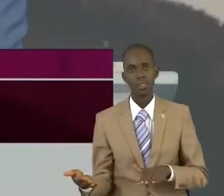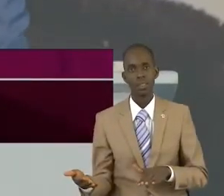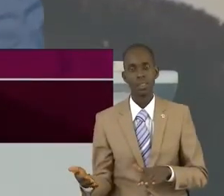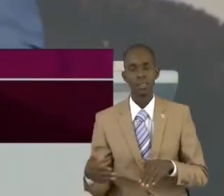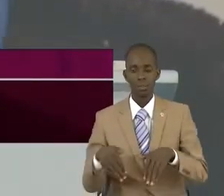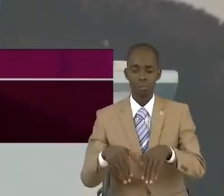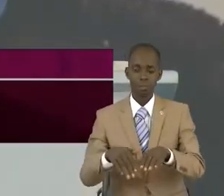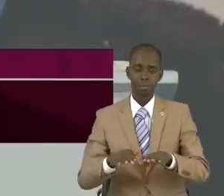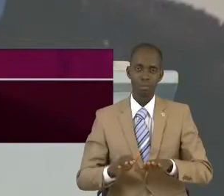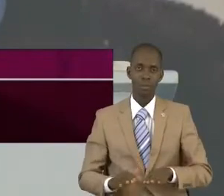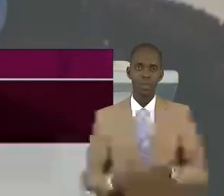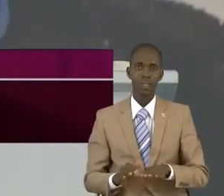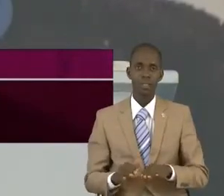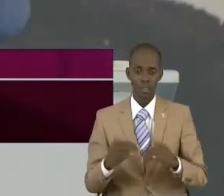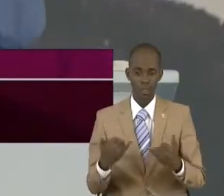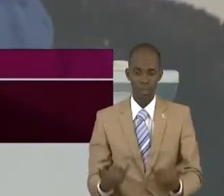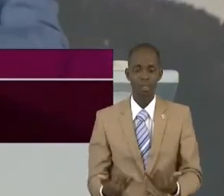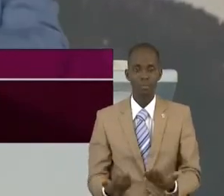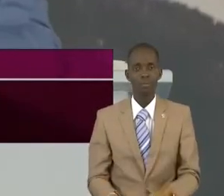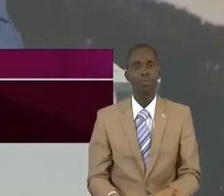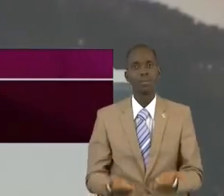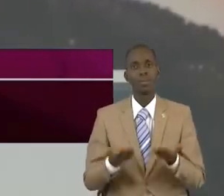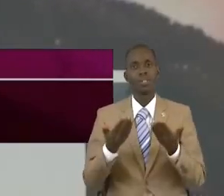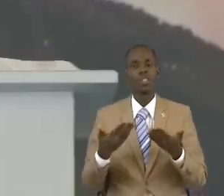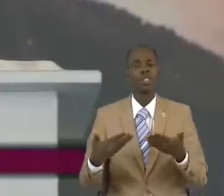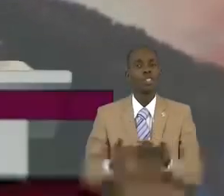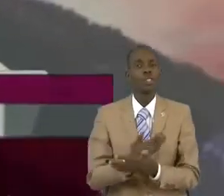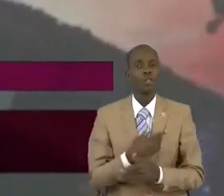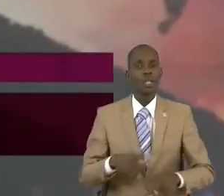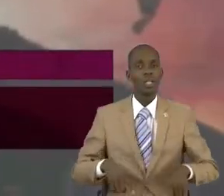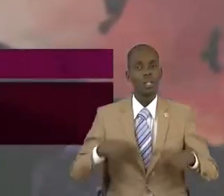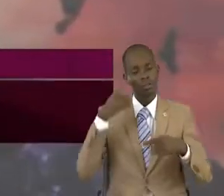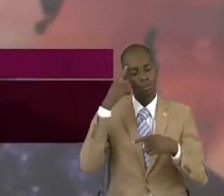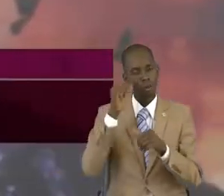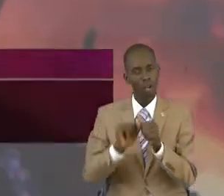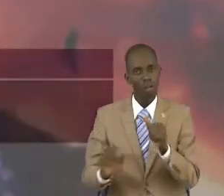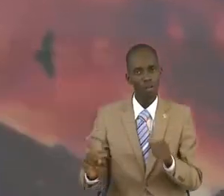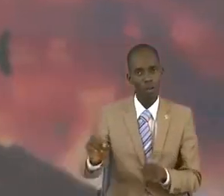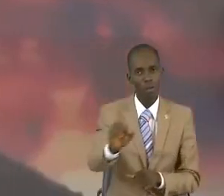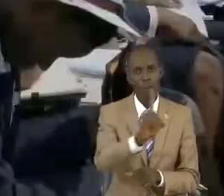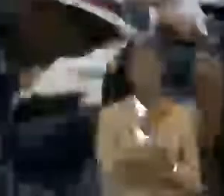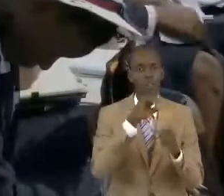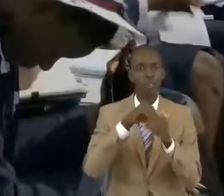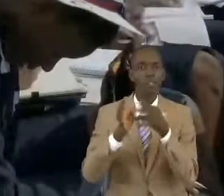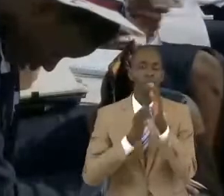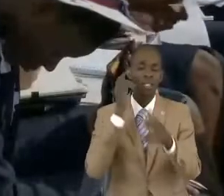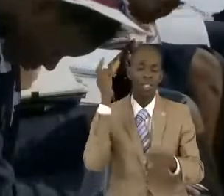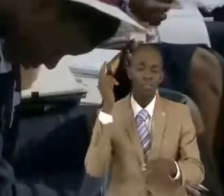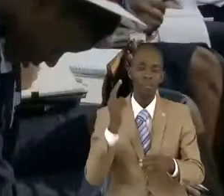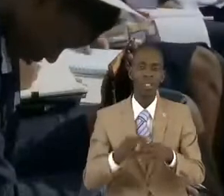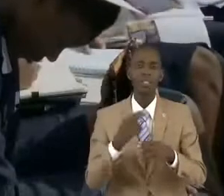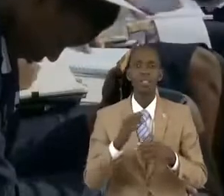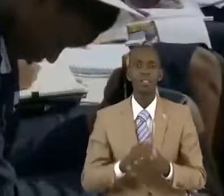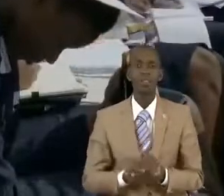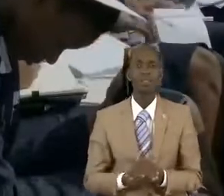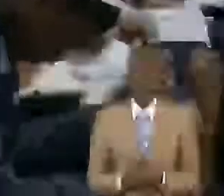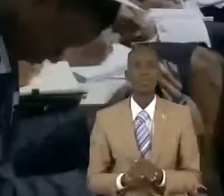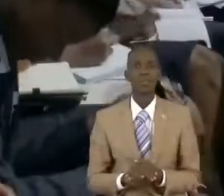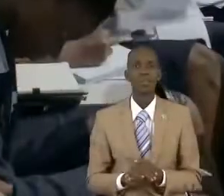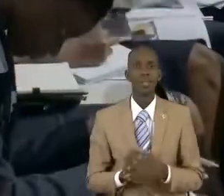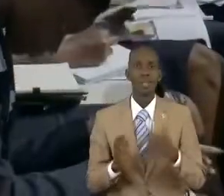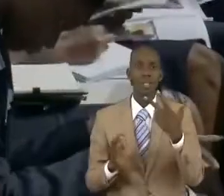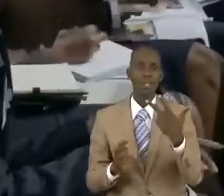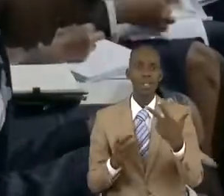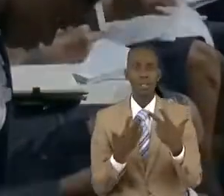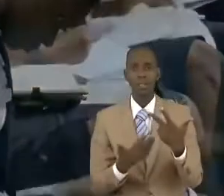buried, risen, new life for everyone in Jesus' name. Three things we're